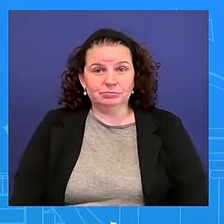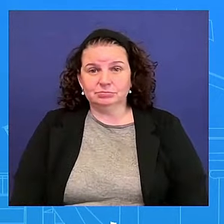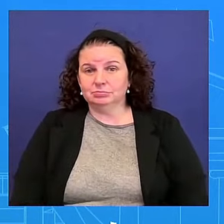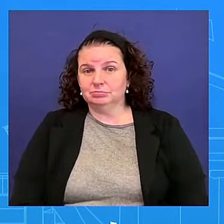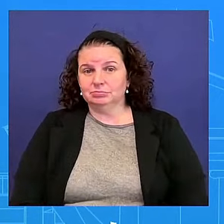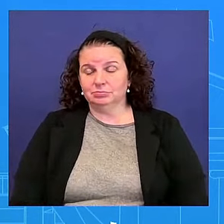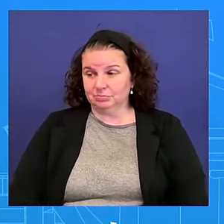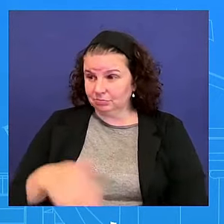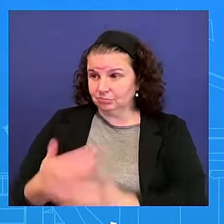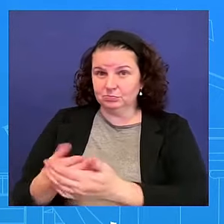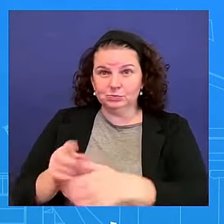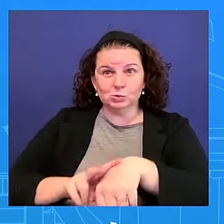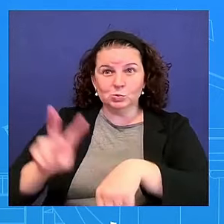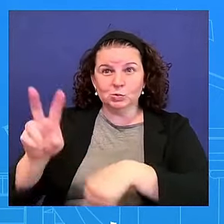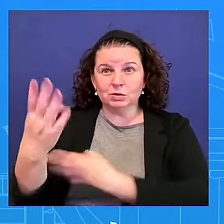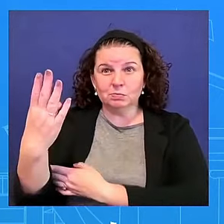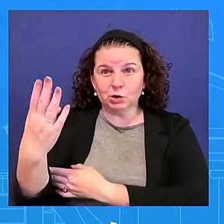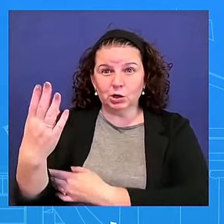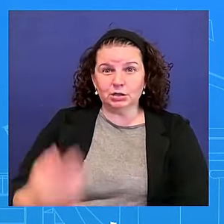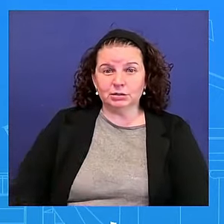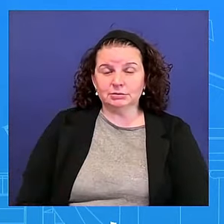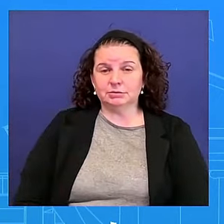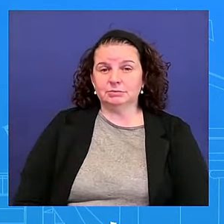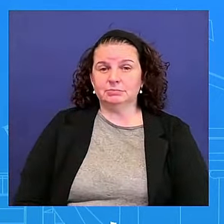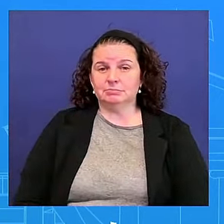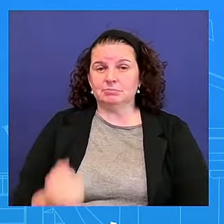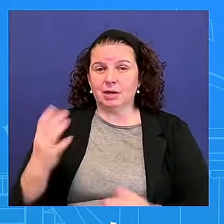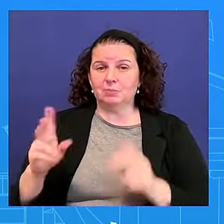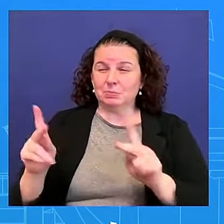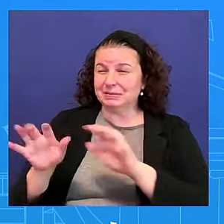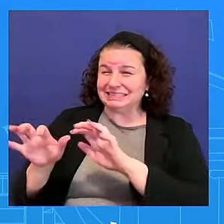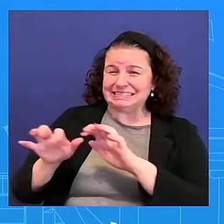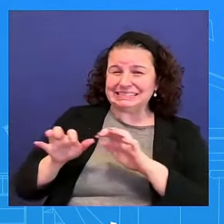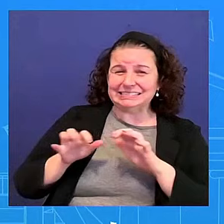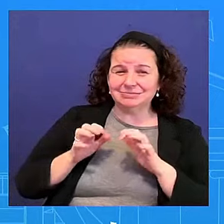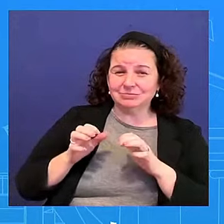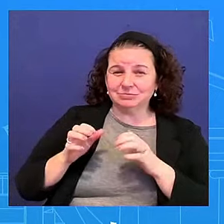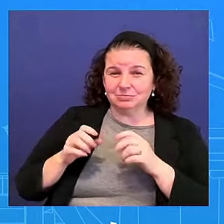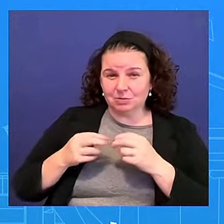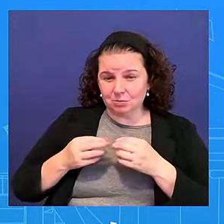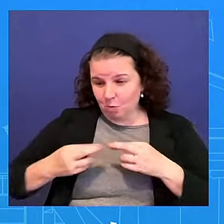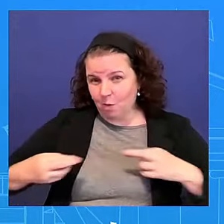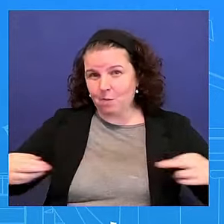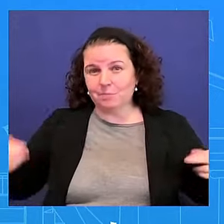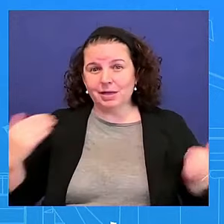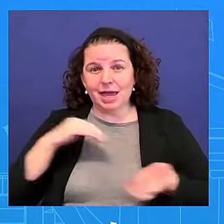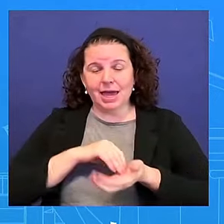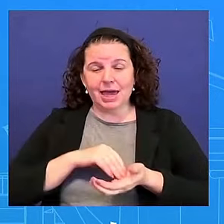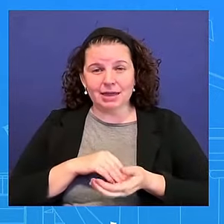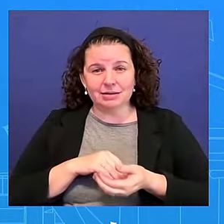hundreds of people there. He did a rope line, engaged with everyday people. The next day,